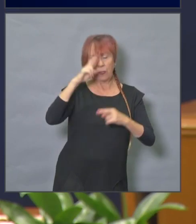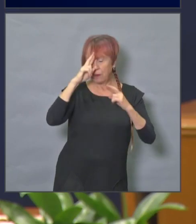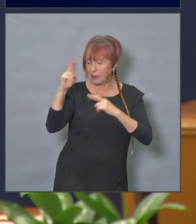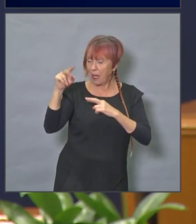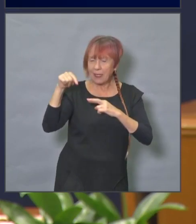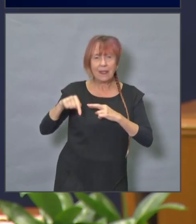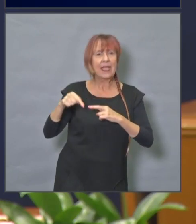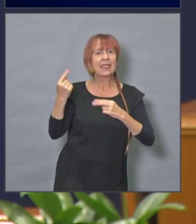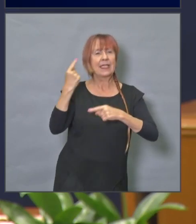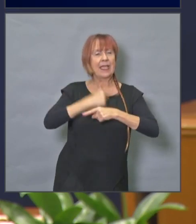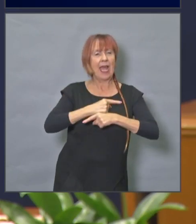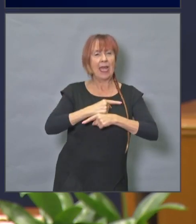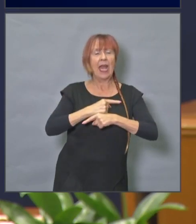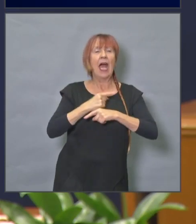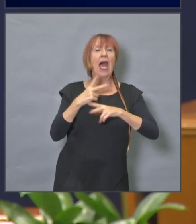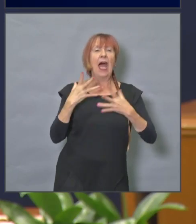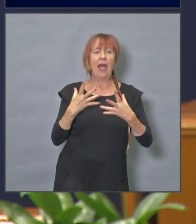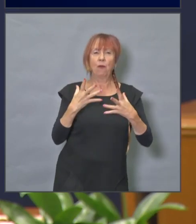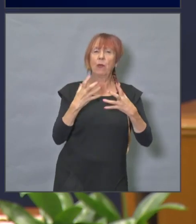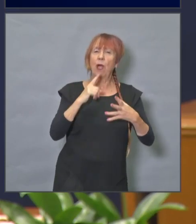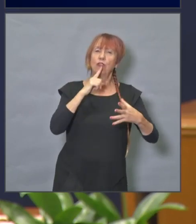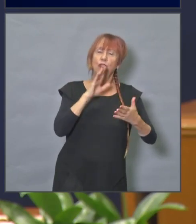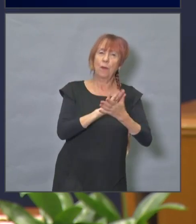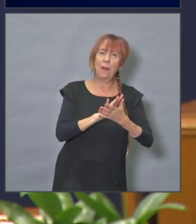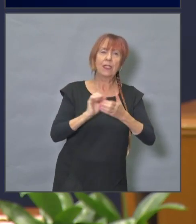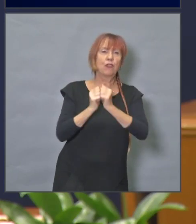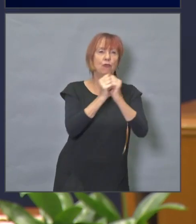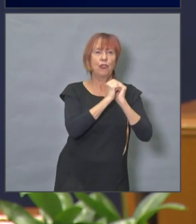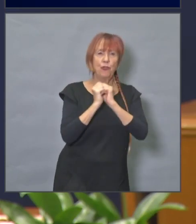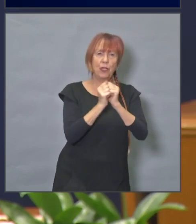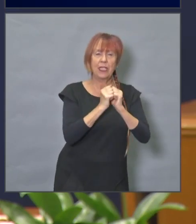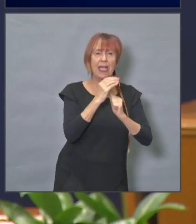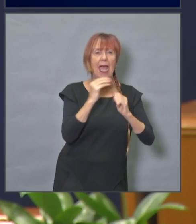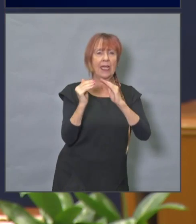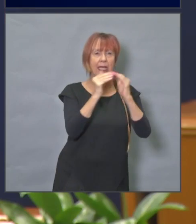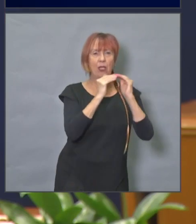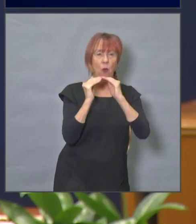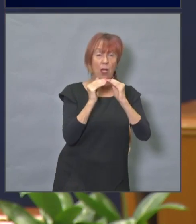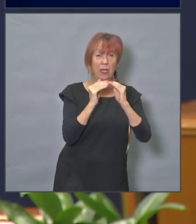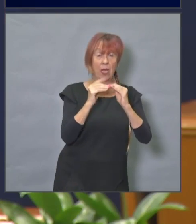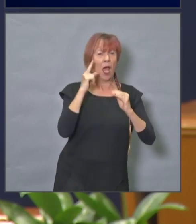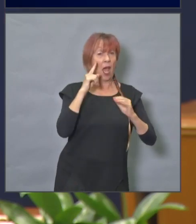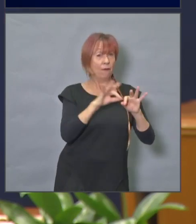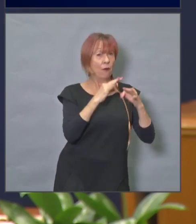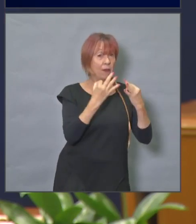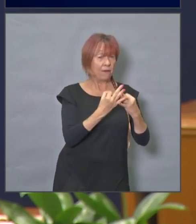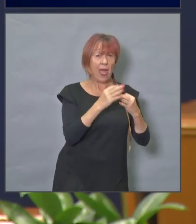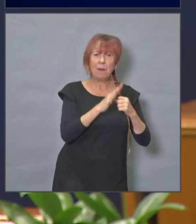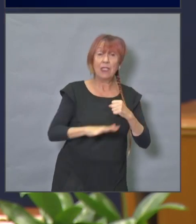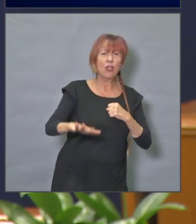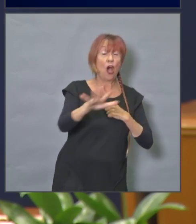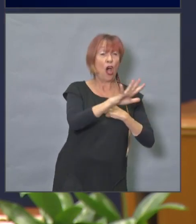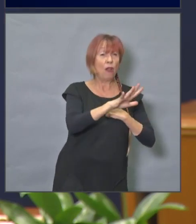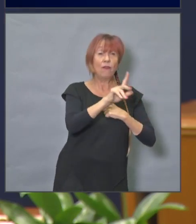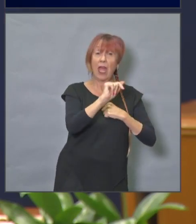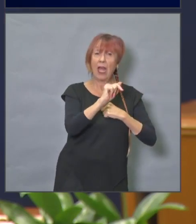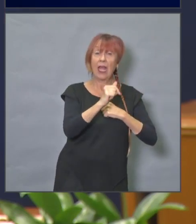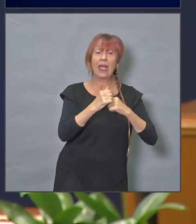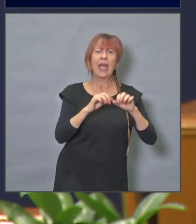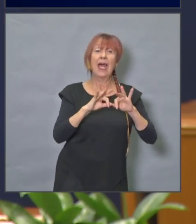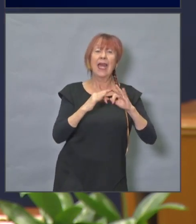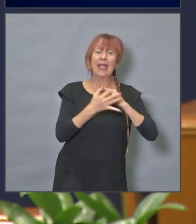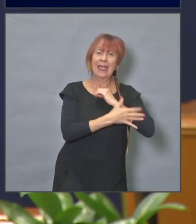county and as a nation with a commitment to unity and equality. And for our families across LA County, I hope you